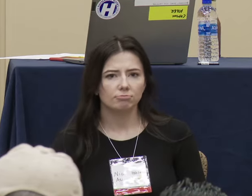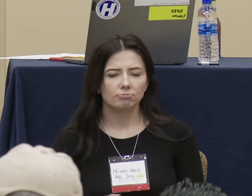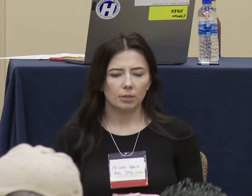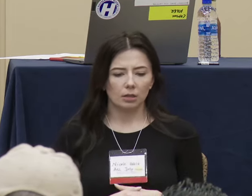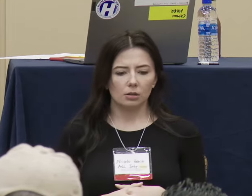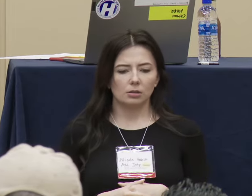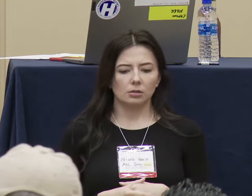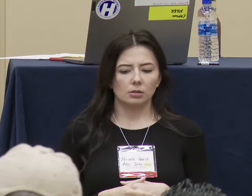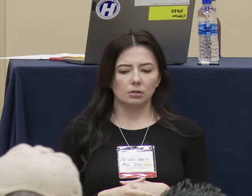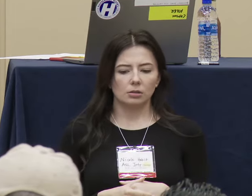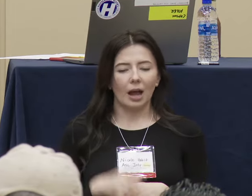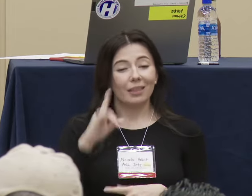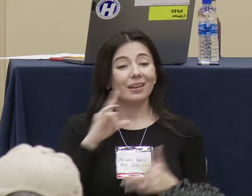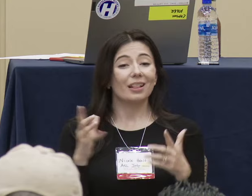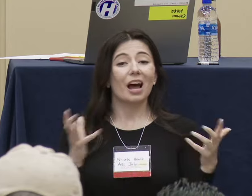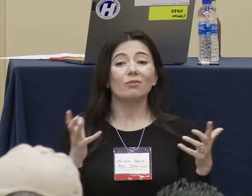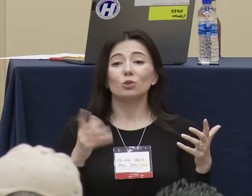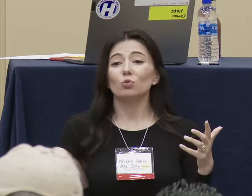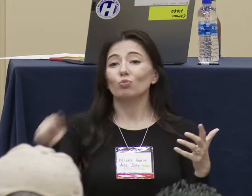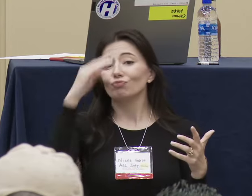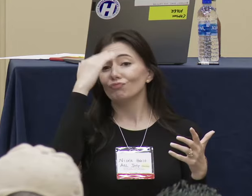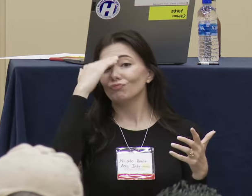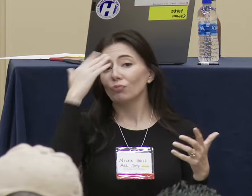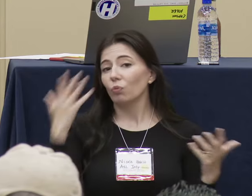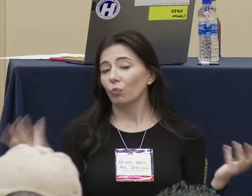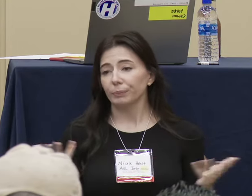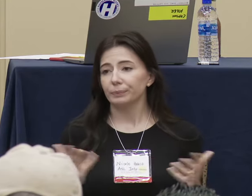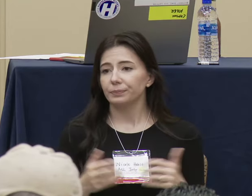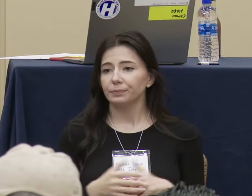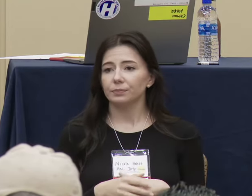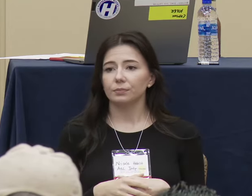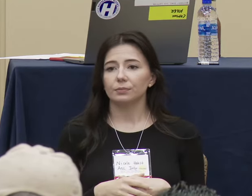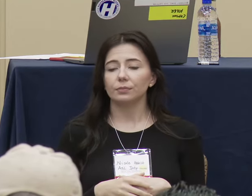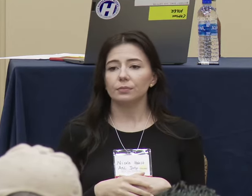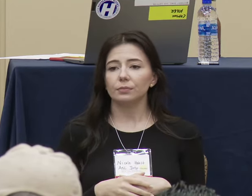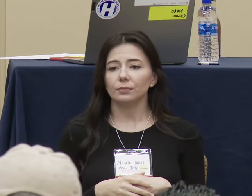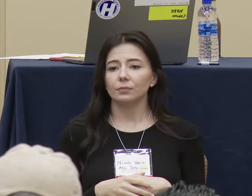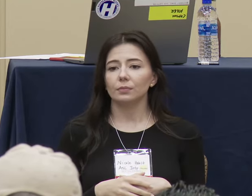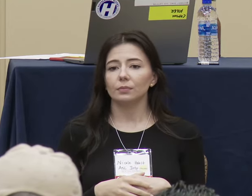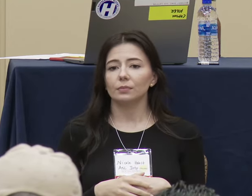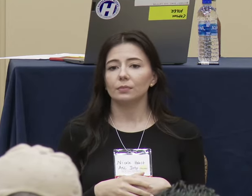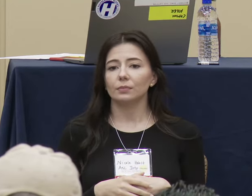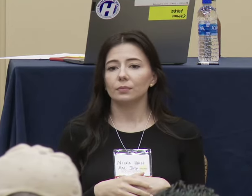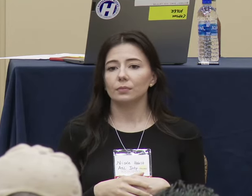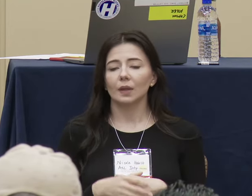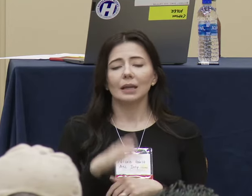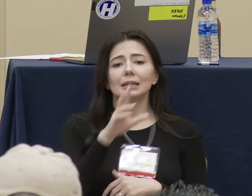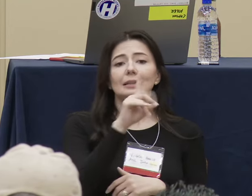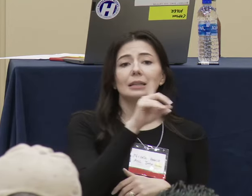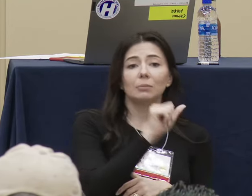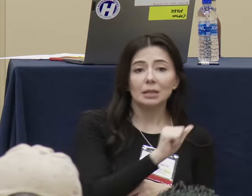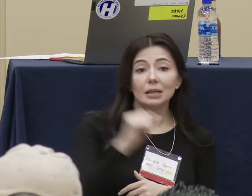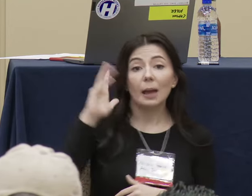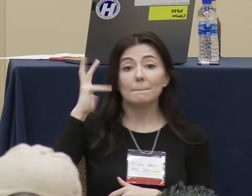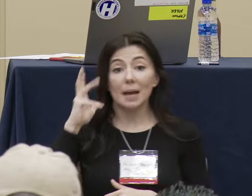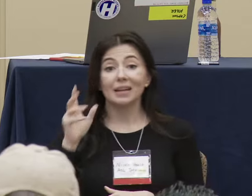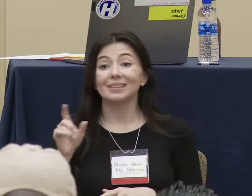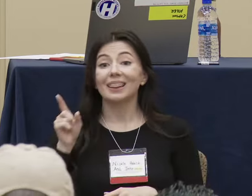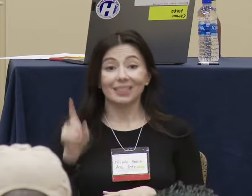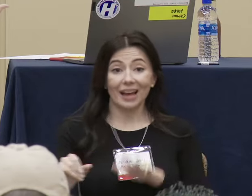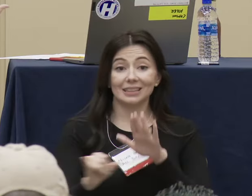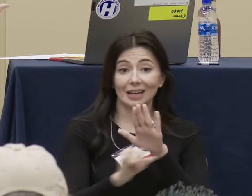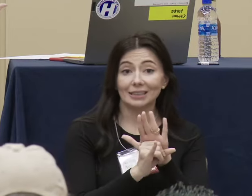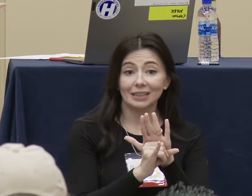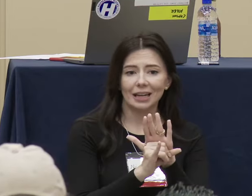But I think a lot of you know this. But also, disability and madness are an identity, and they